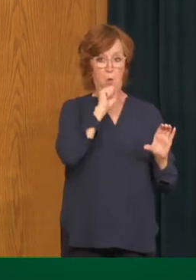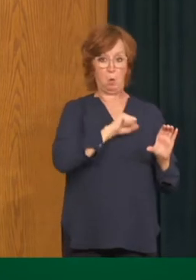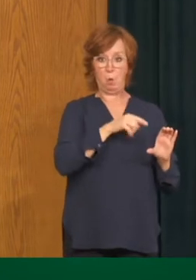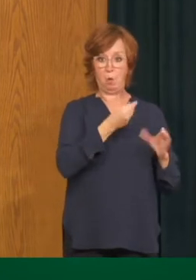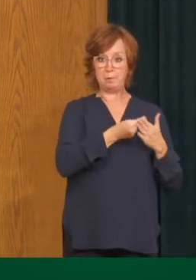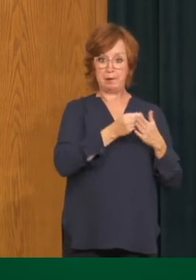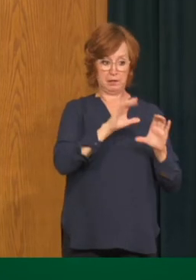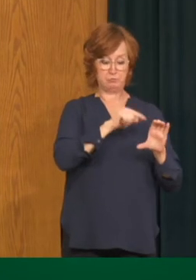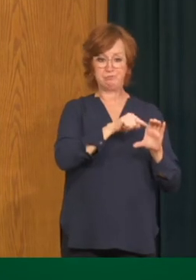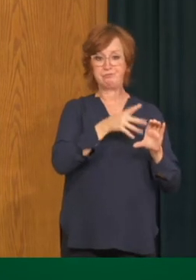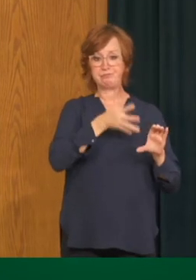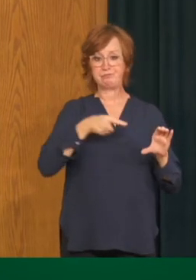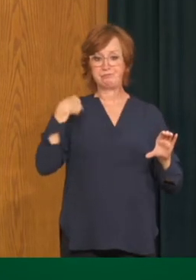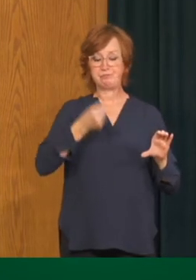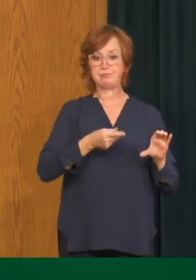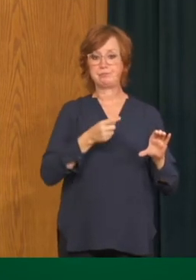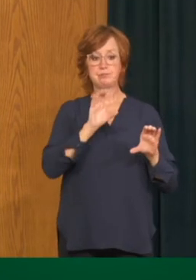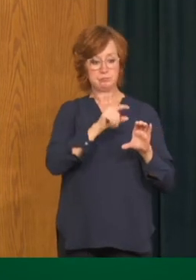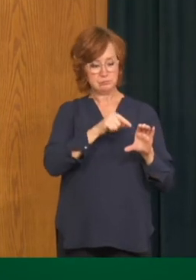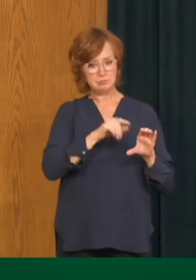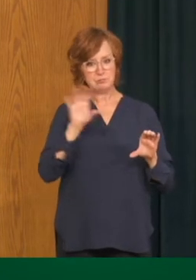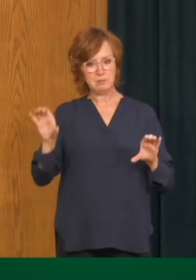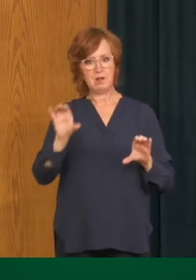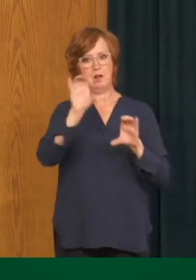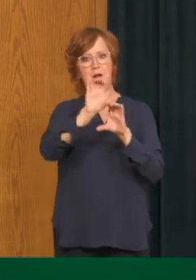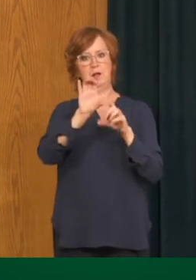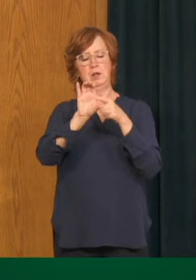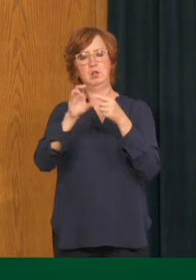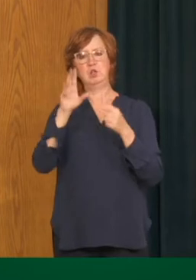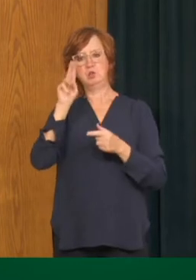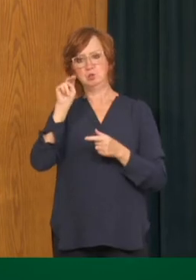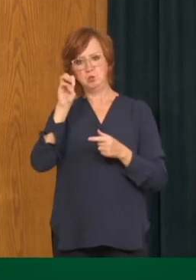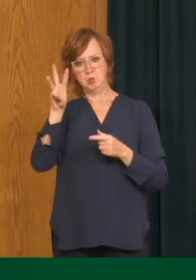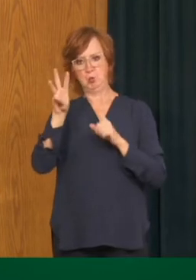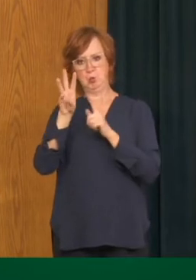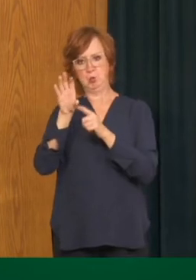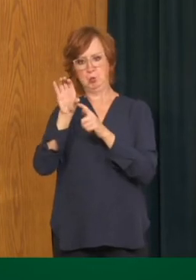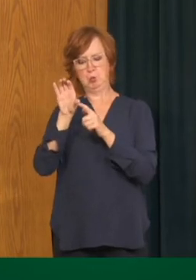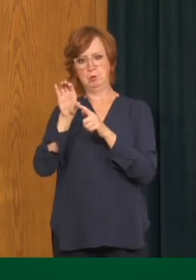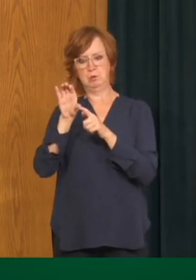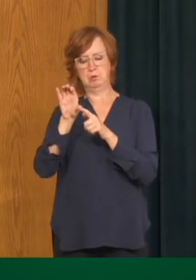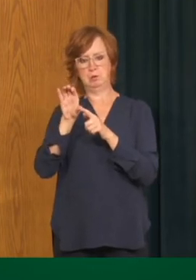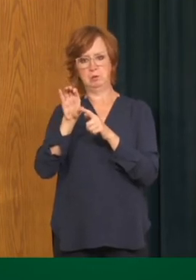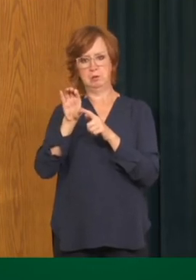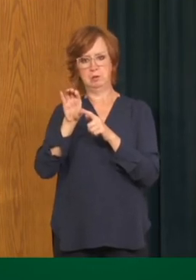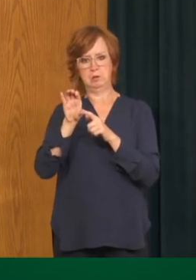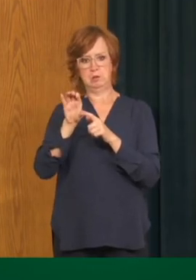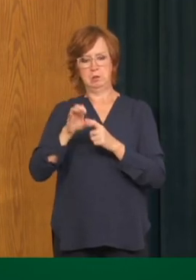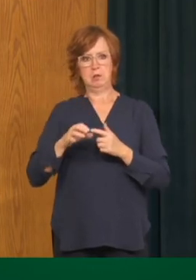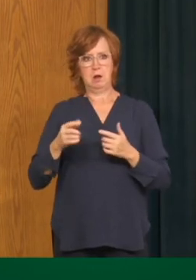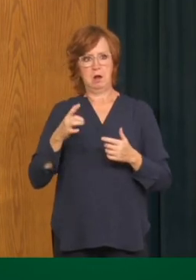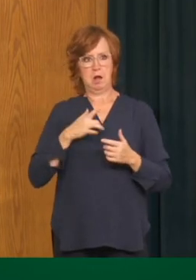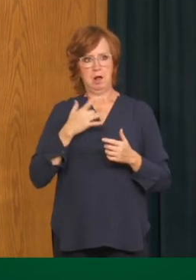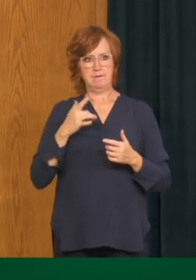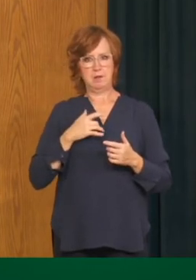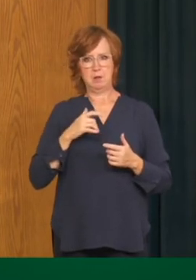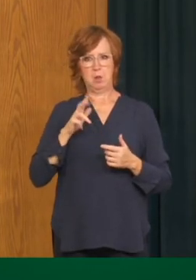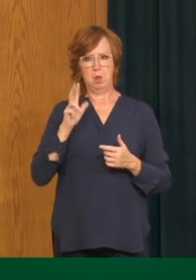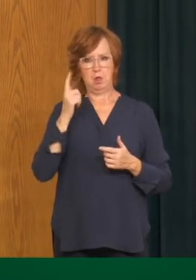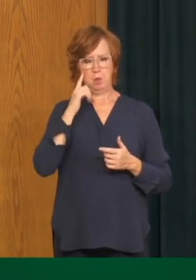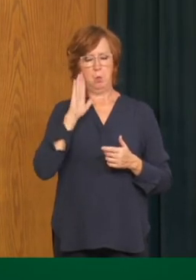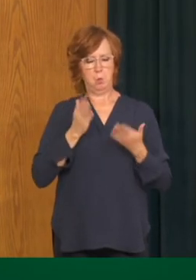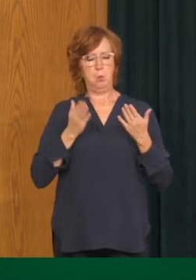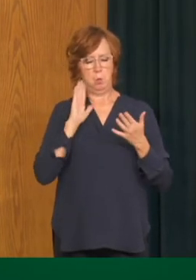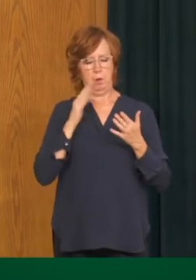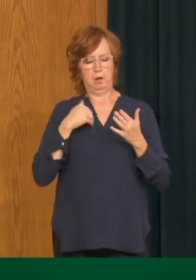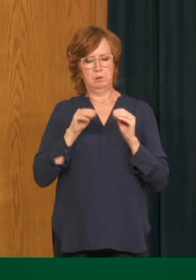that is available to the divisions this fall, and of which I believe there will be more, but thus far about $3 million allocated